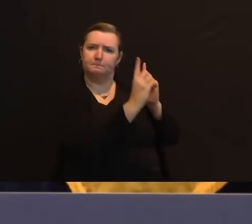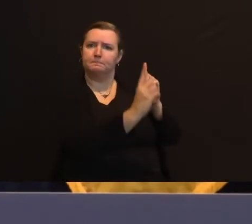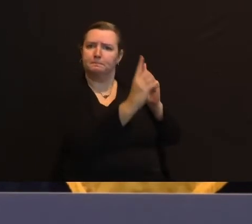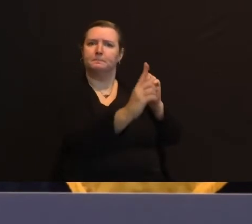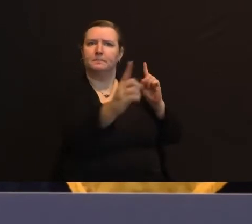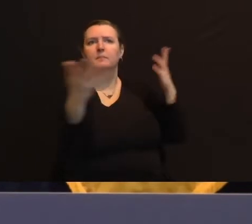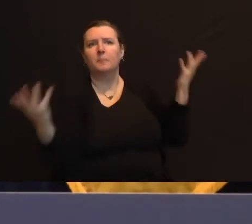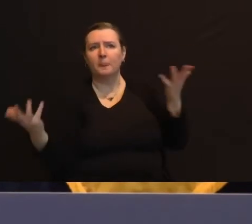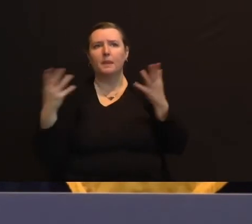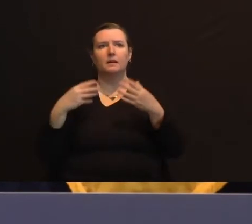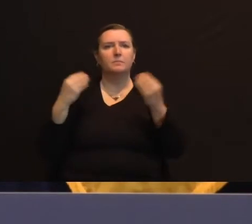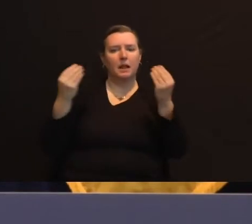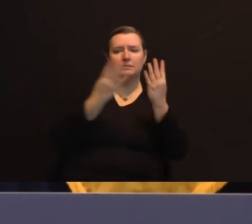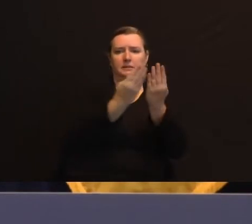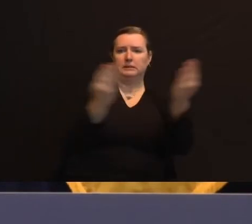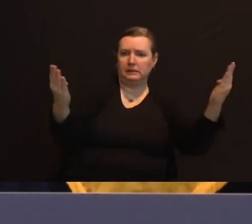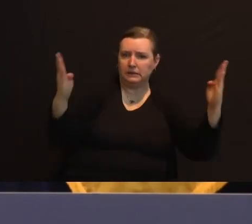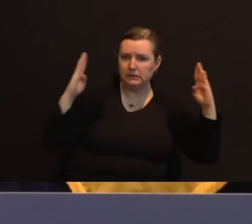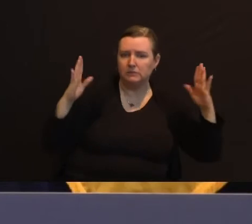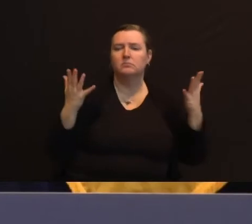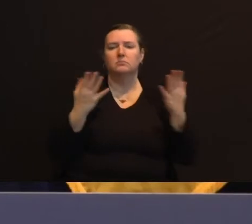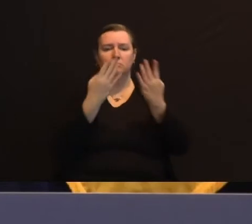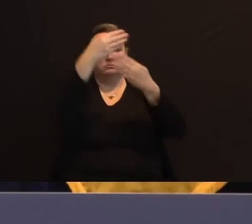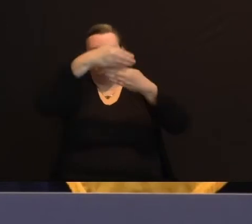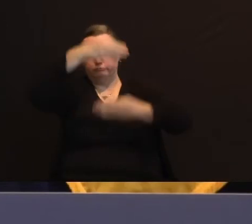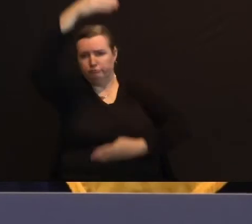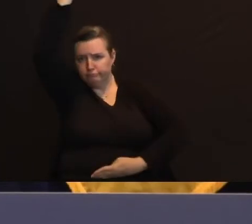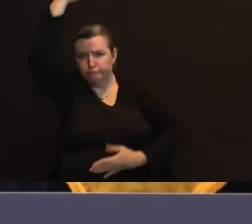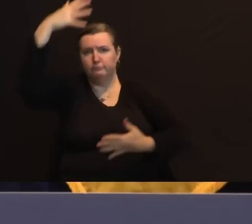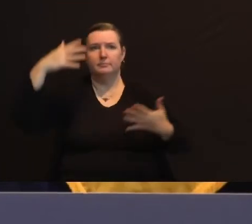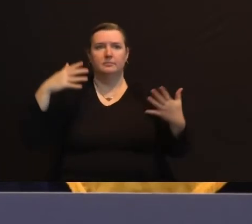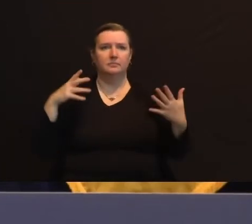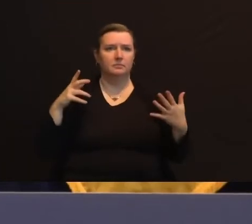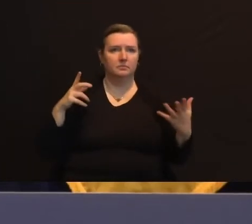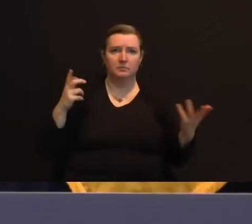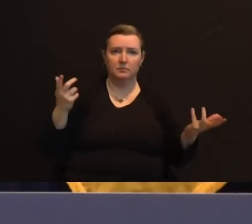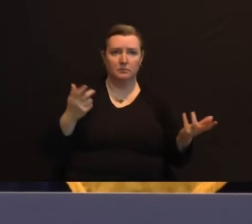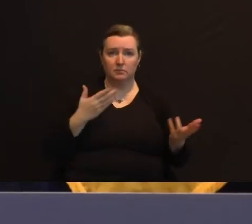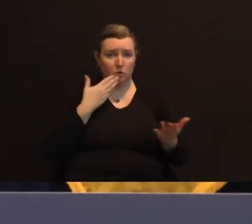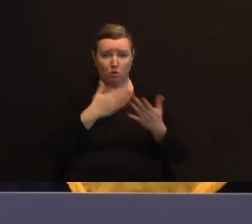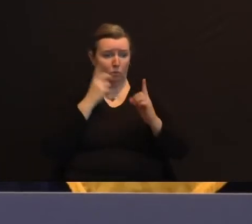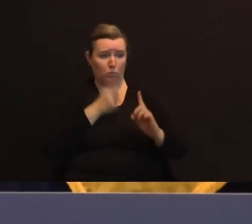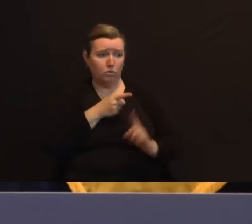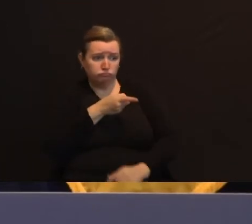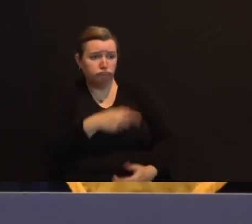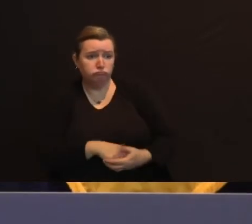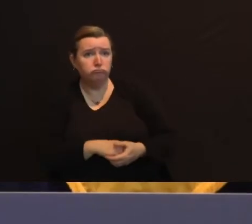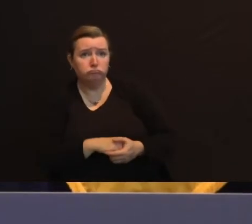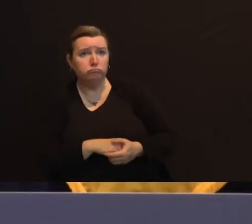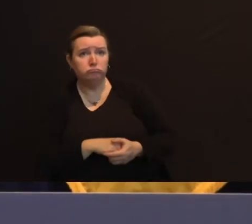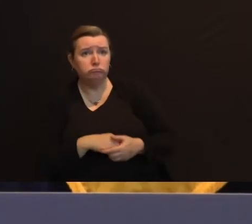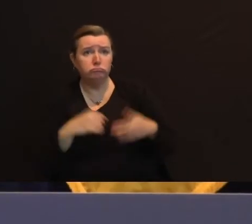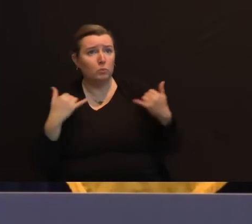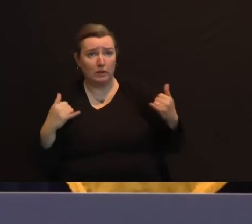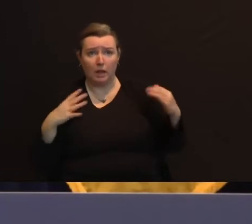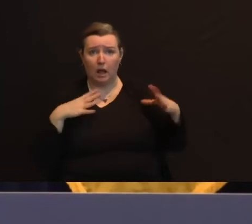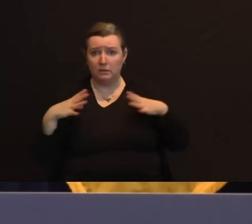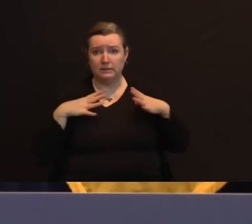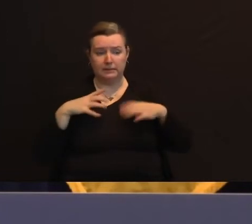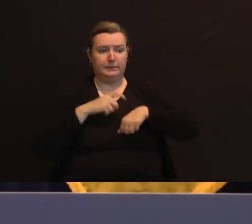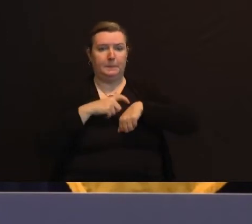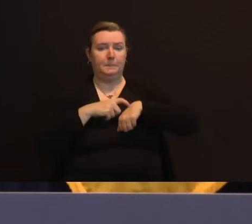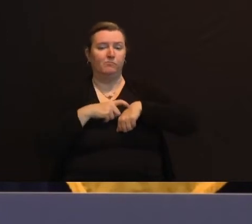plexiglass, all the stuff that you want. But nothing's changed, and you make a fair point, and I'll leave it at this. It is the holiday season. The